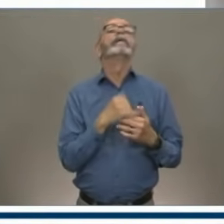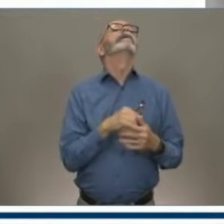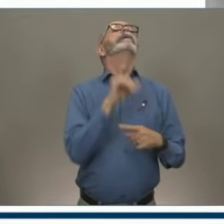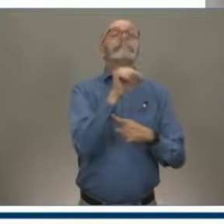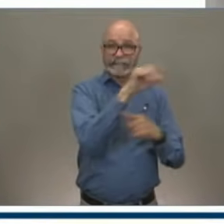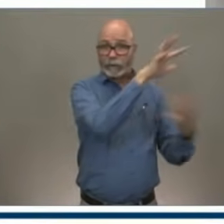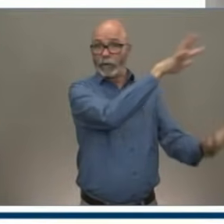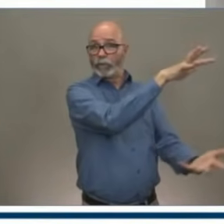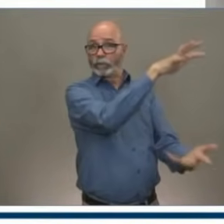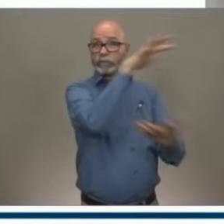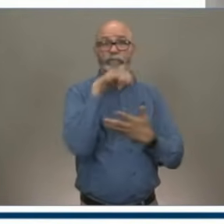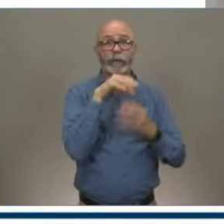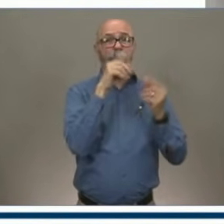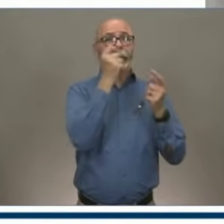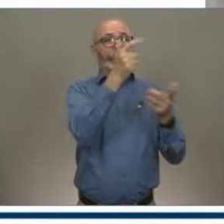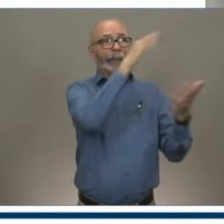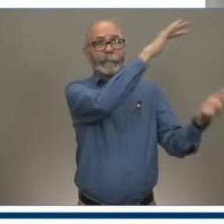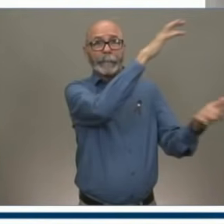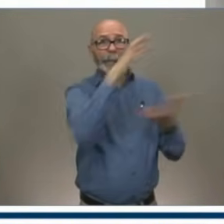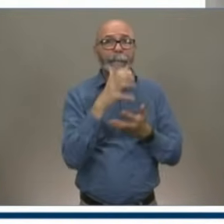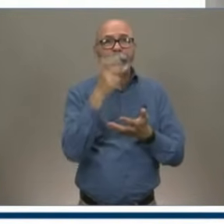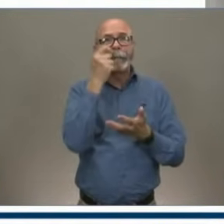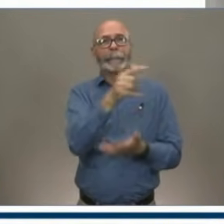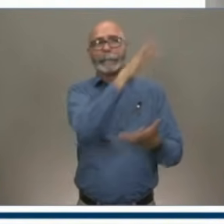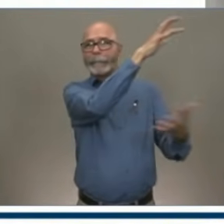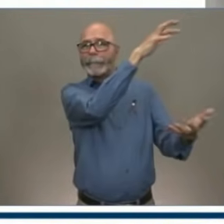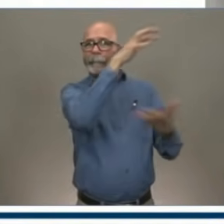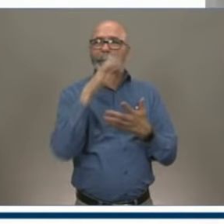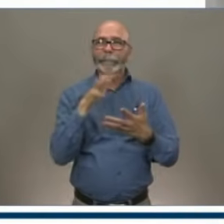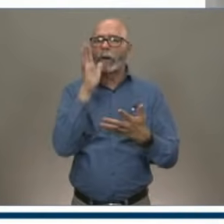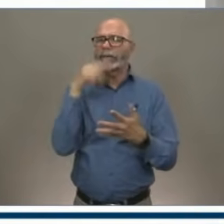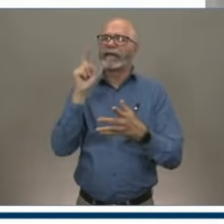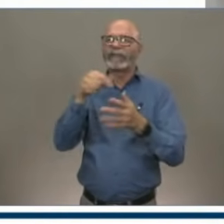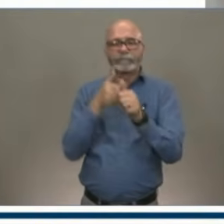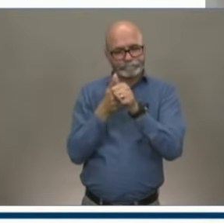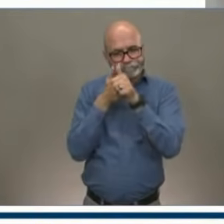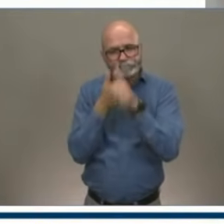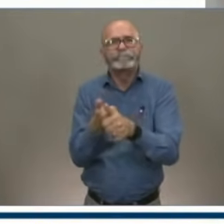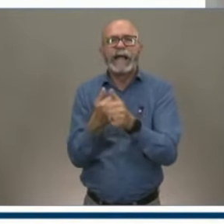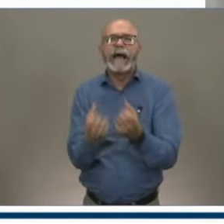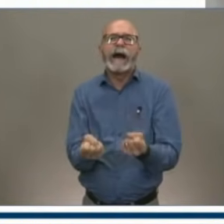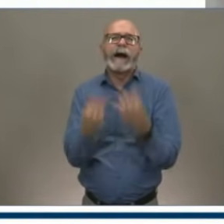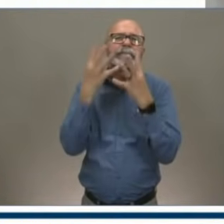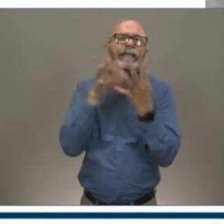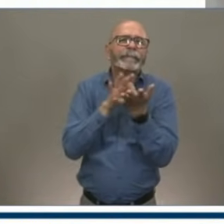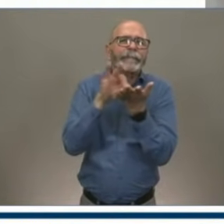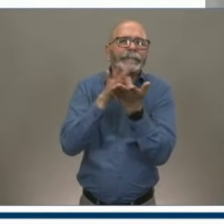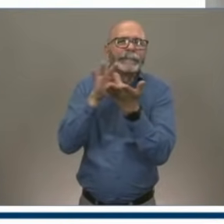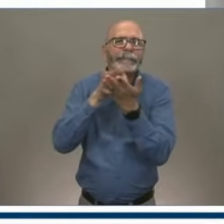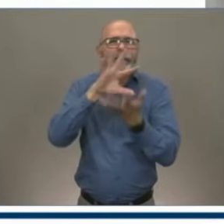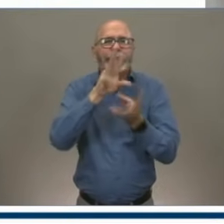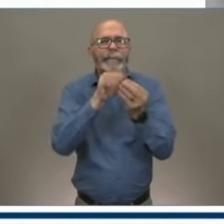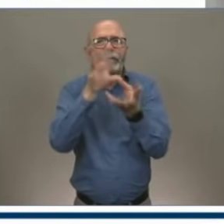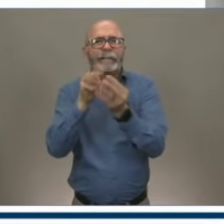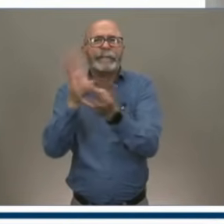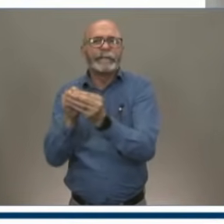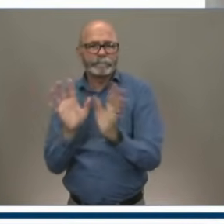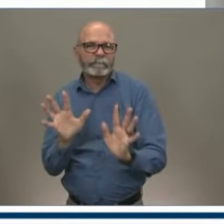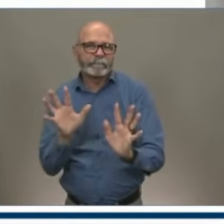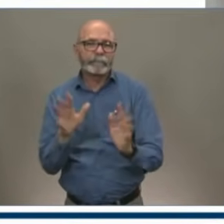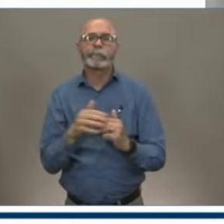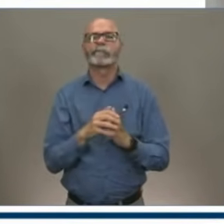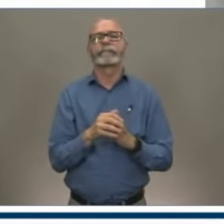come into Canada, we expect that to be delivered on a per capita basis. And our job as the national government is